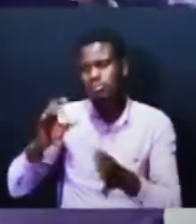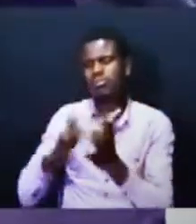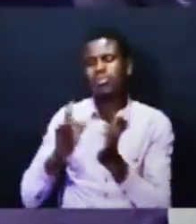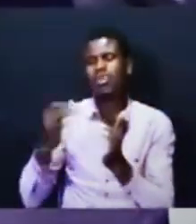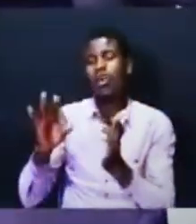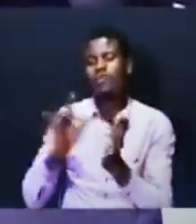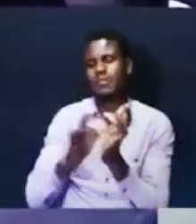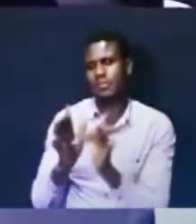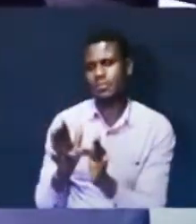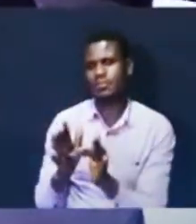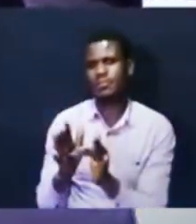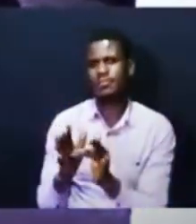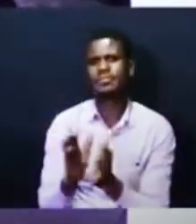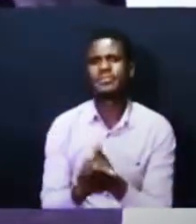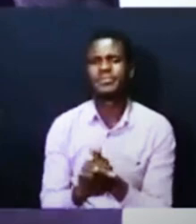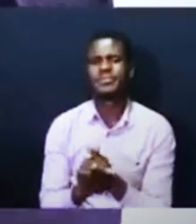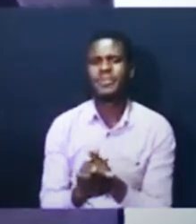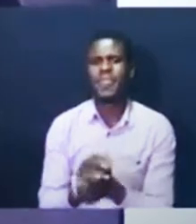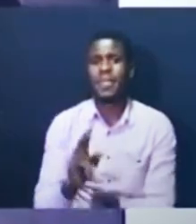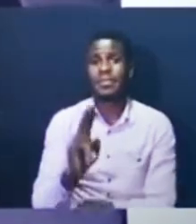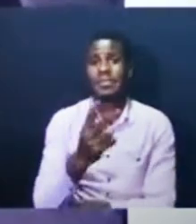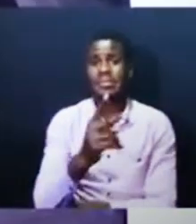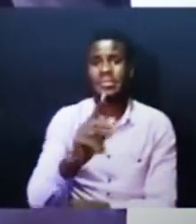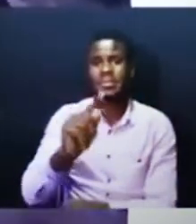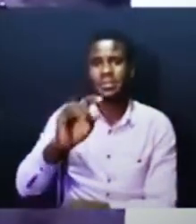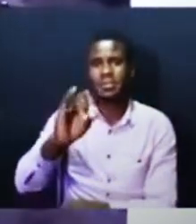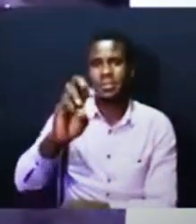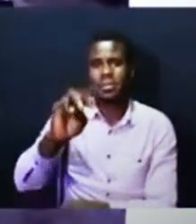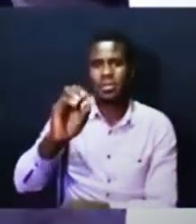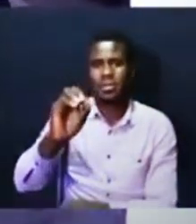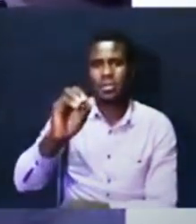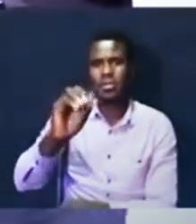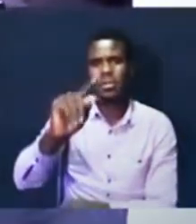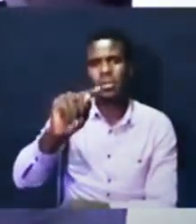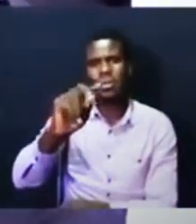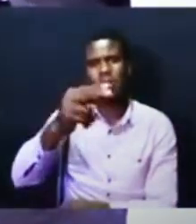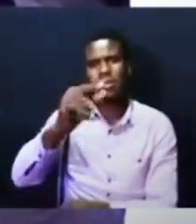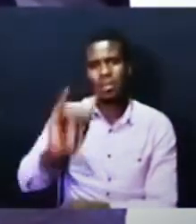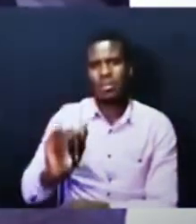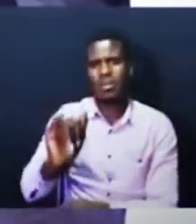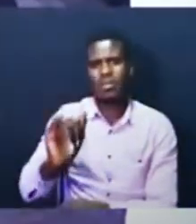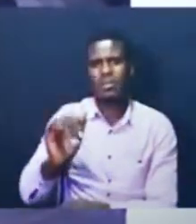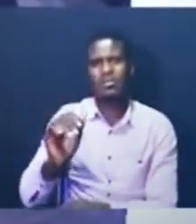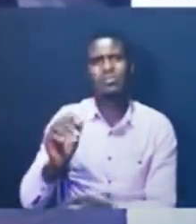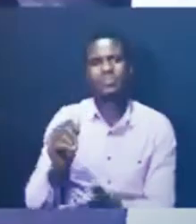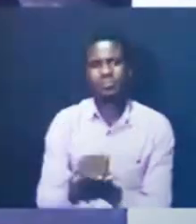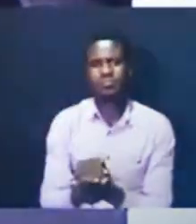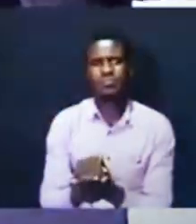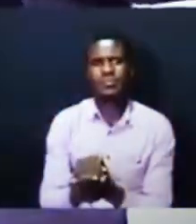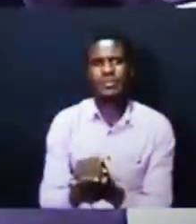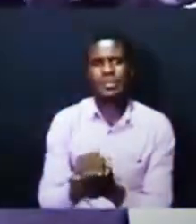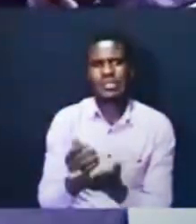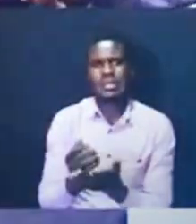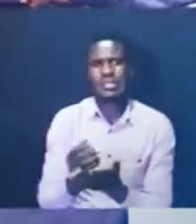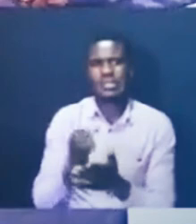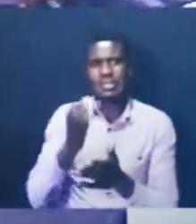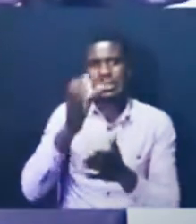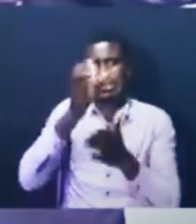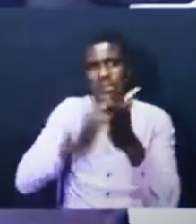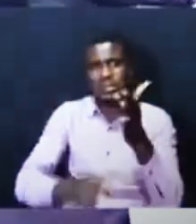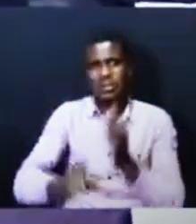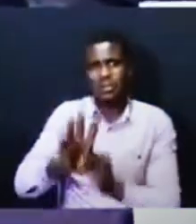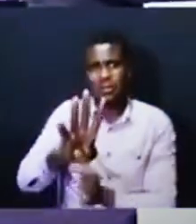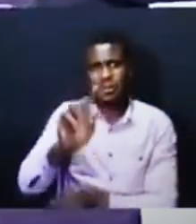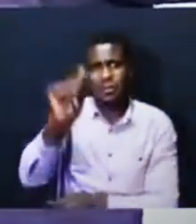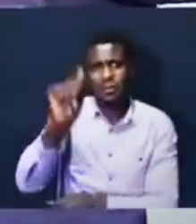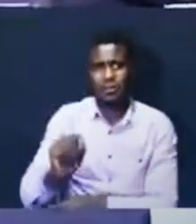4 verse 13 enhwe Timothy homa etoso mienu 89 yimu dumiensa no. When you come, bring the cloak